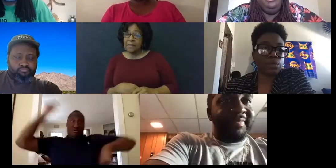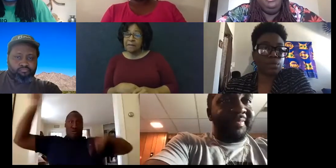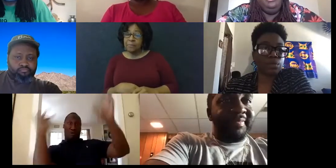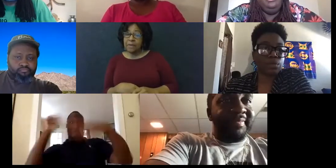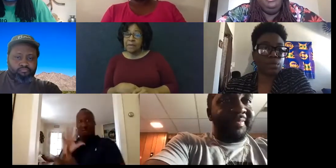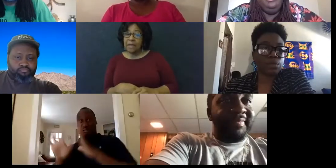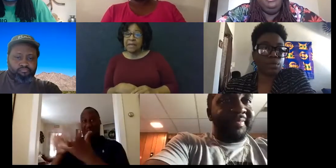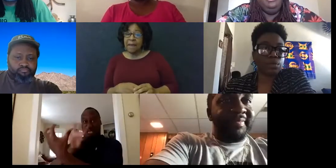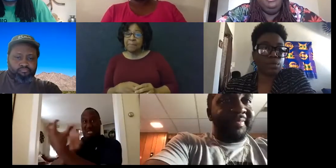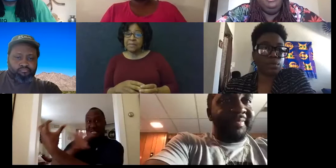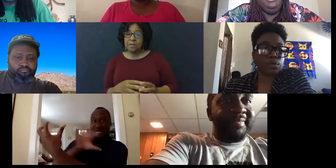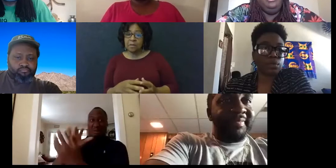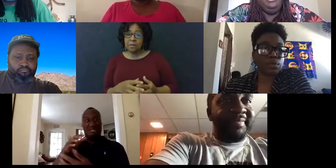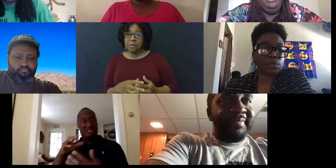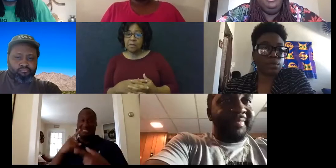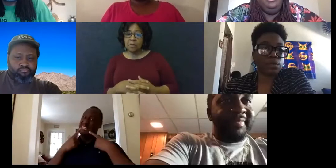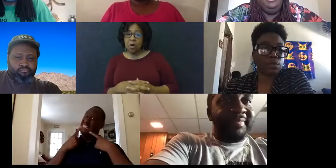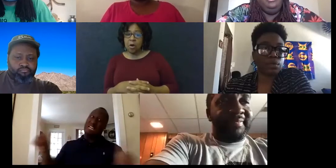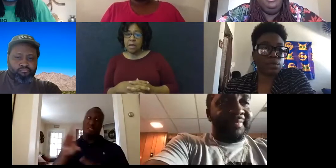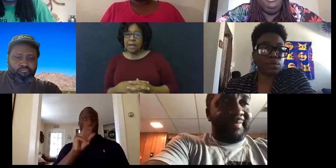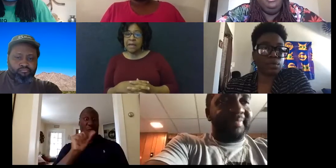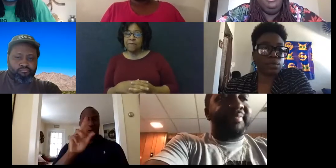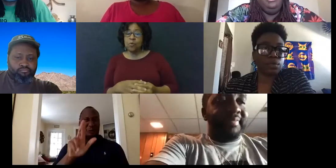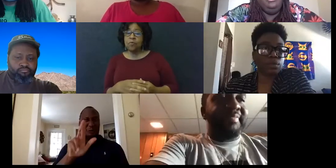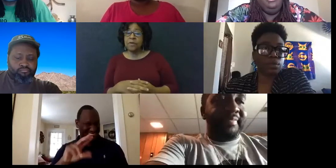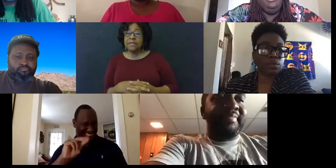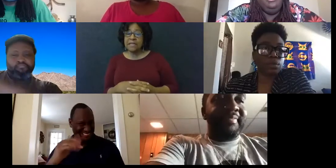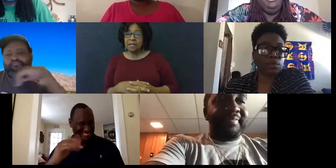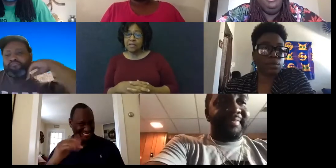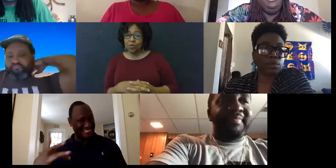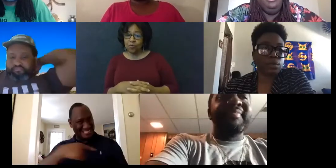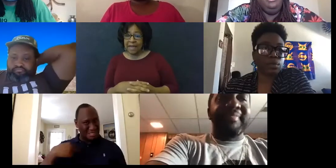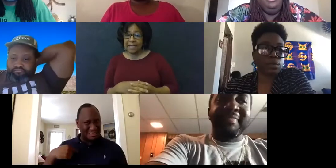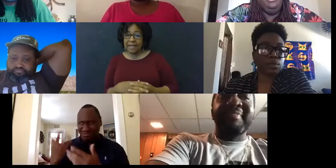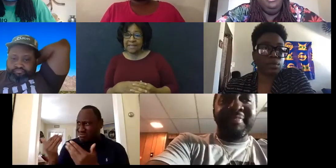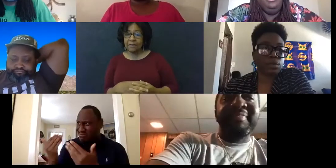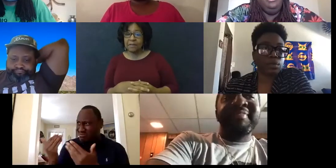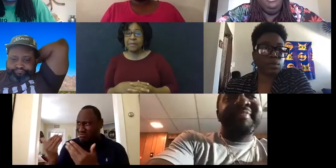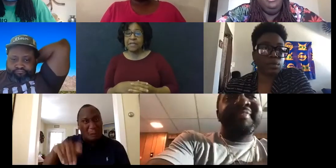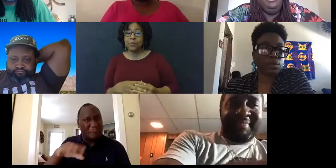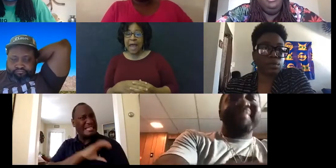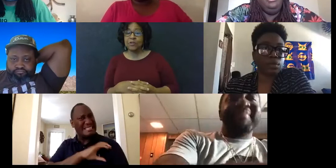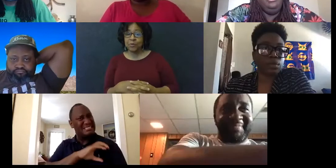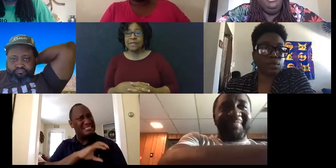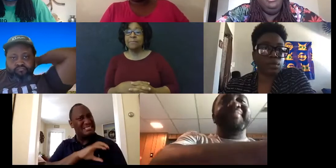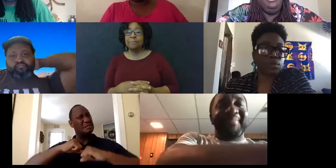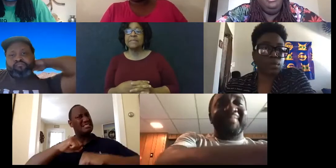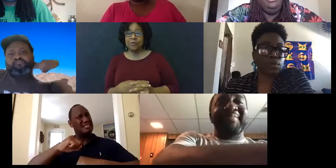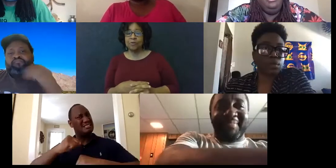but it happens. If you were really to tell a story in ASL, the police would